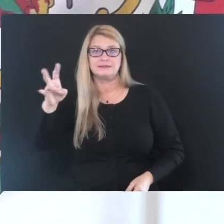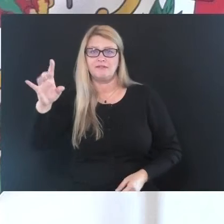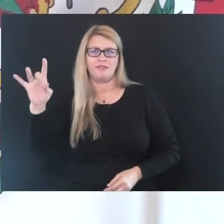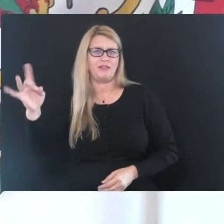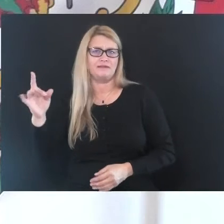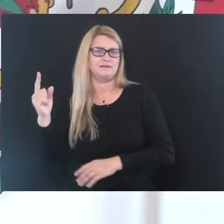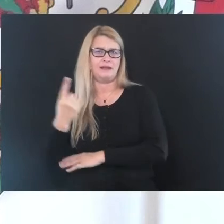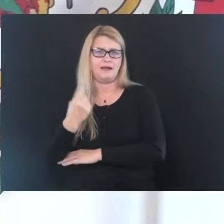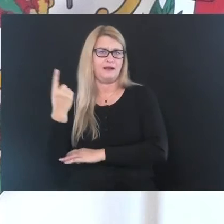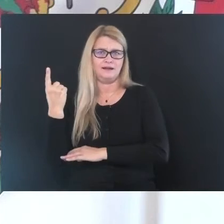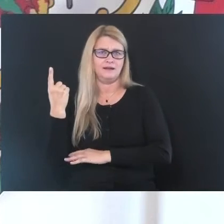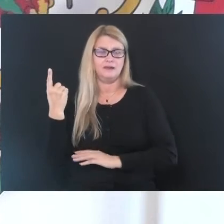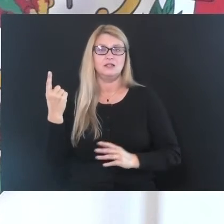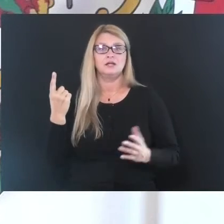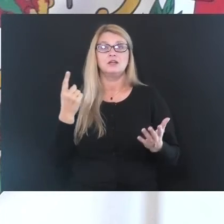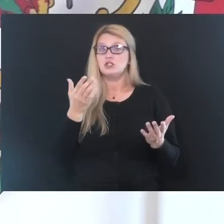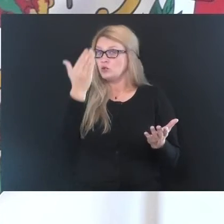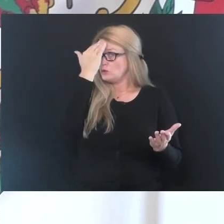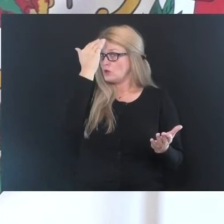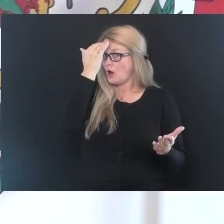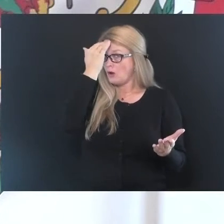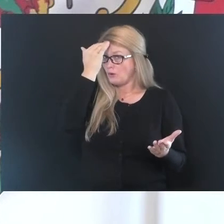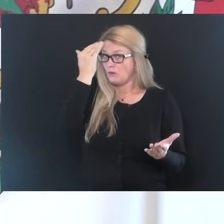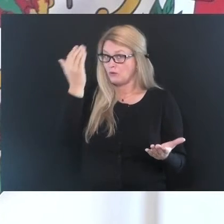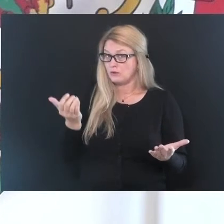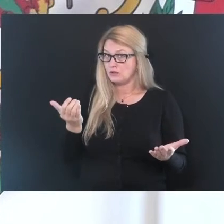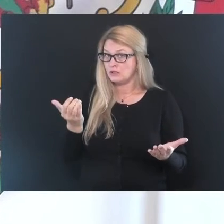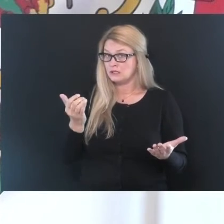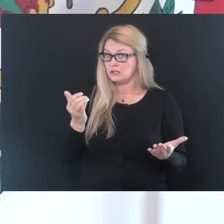You know, it's just as simple as mud.